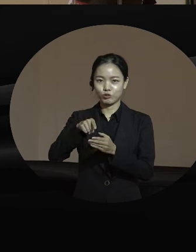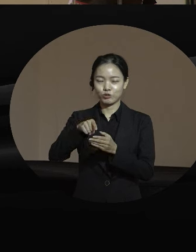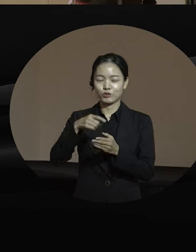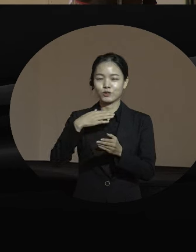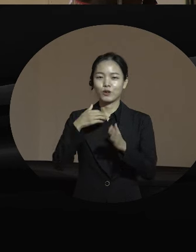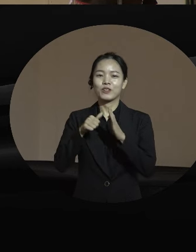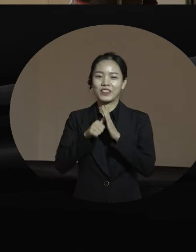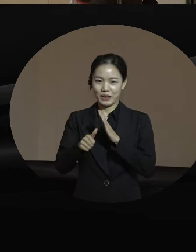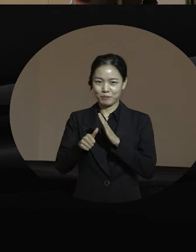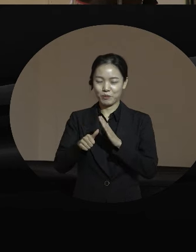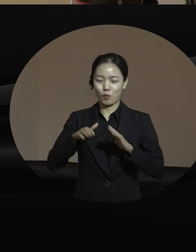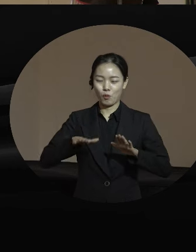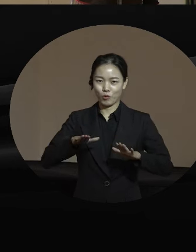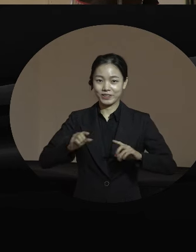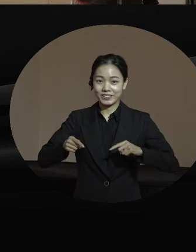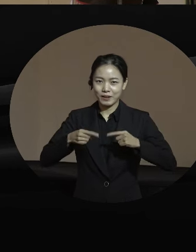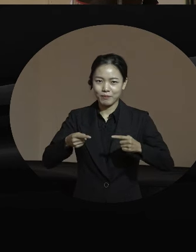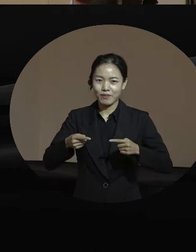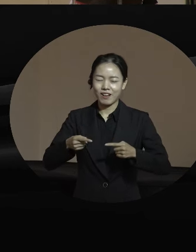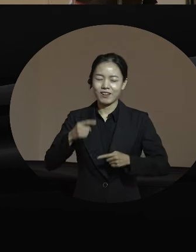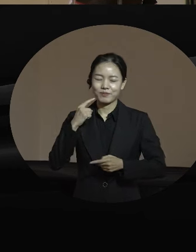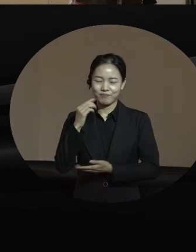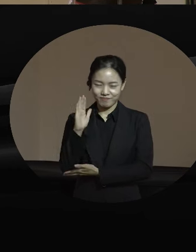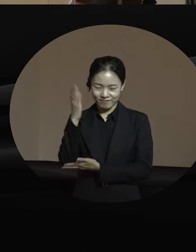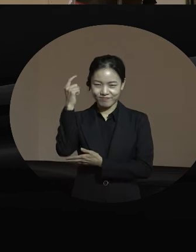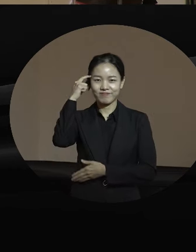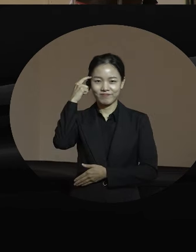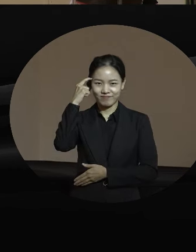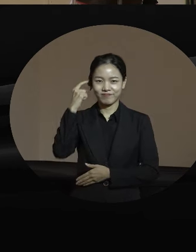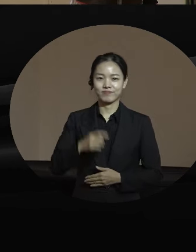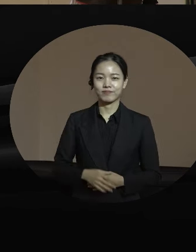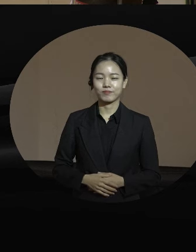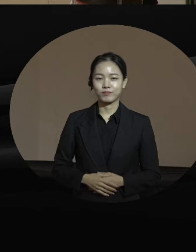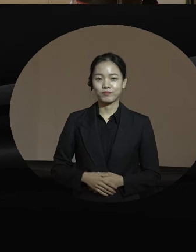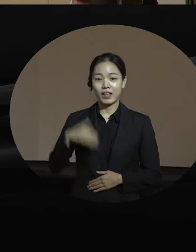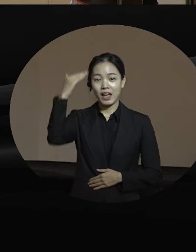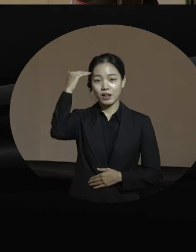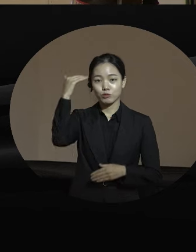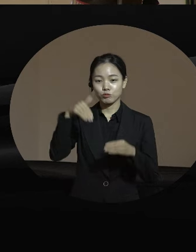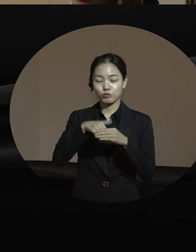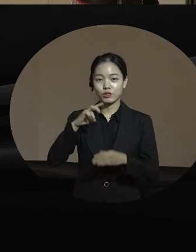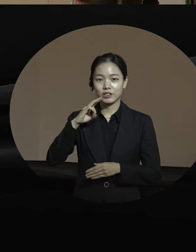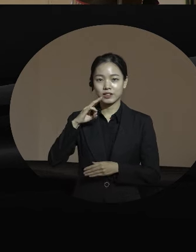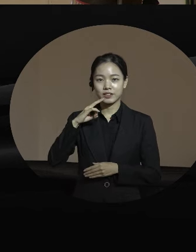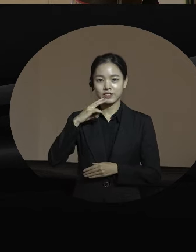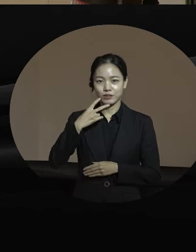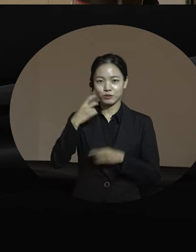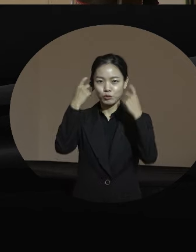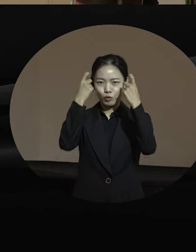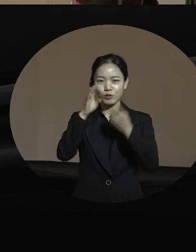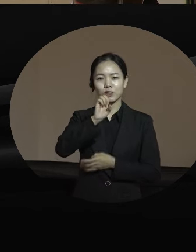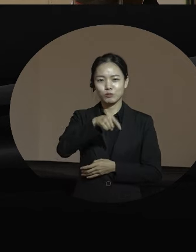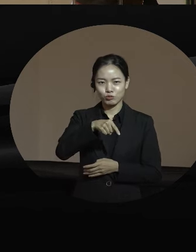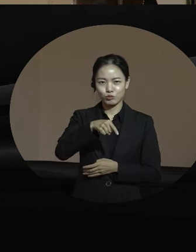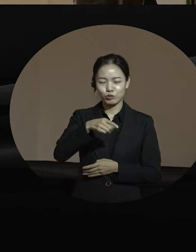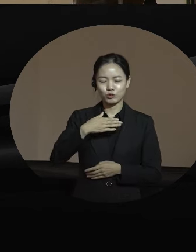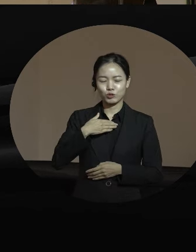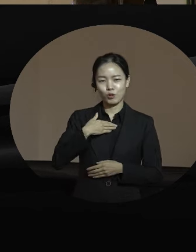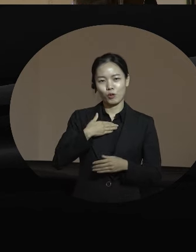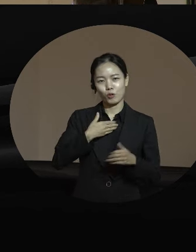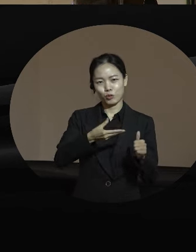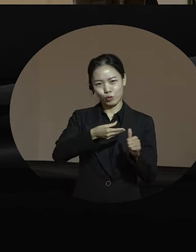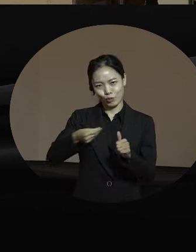Culture, Sports and Tourism and CASES for inviting me. Thank you also to Professor Sung-il Kim for